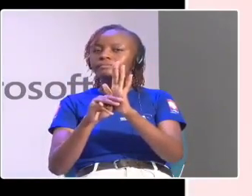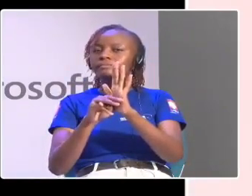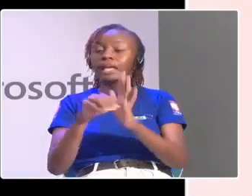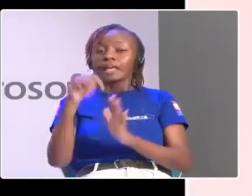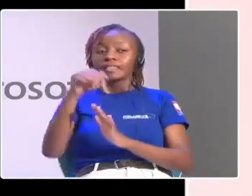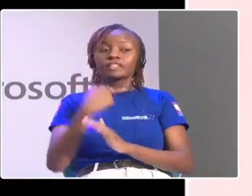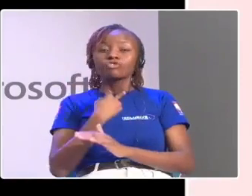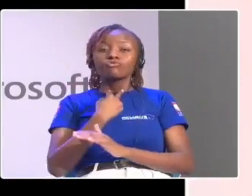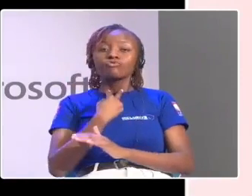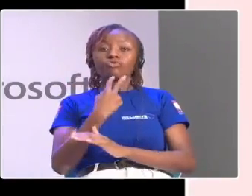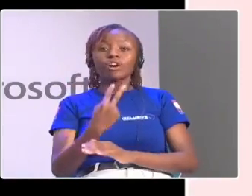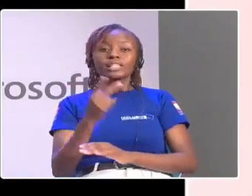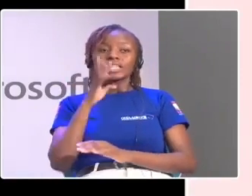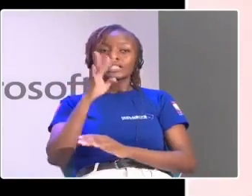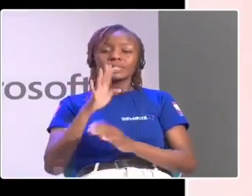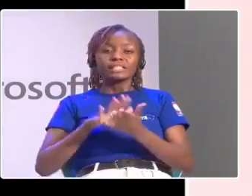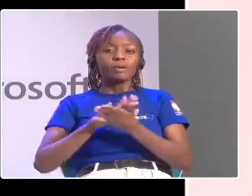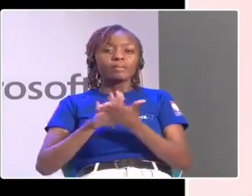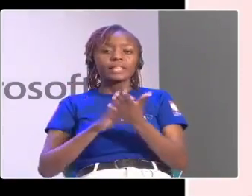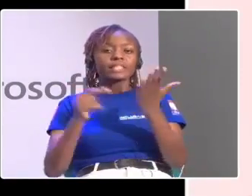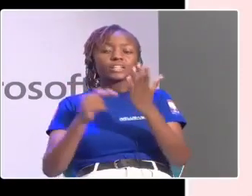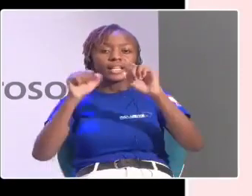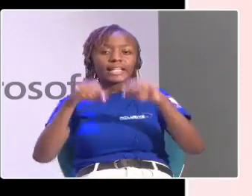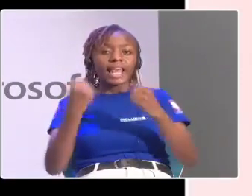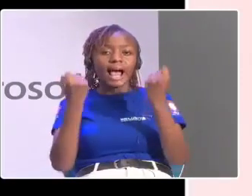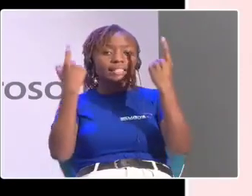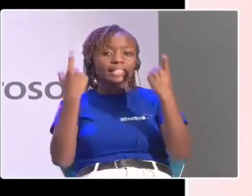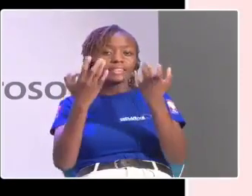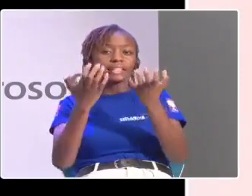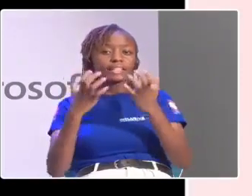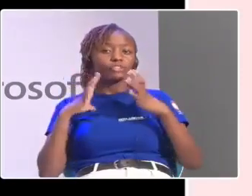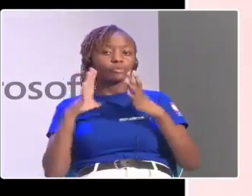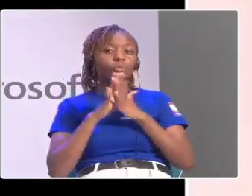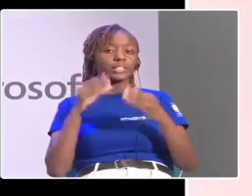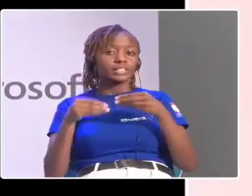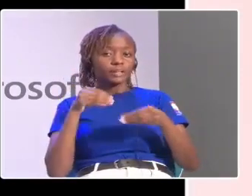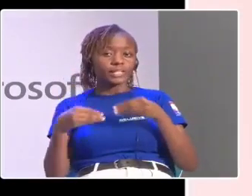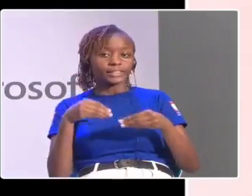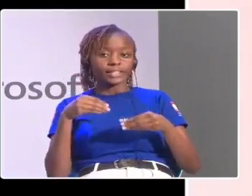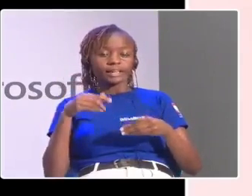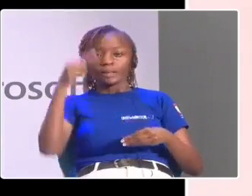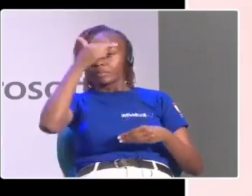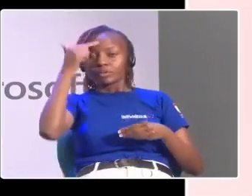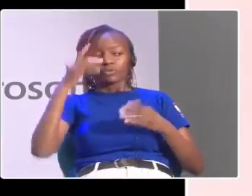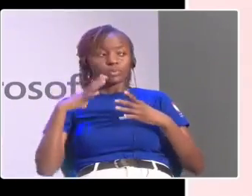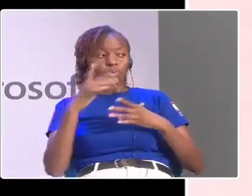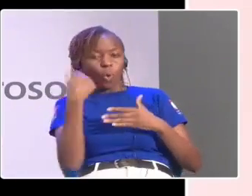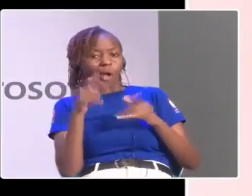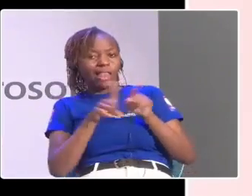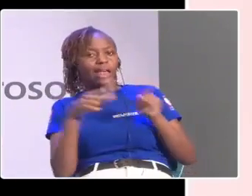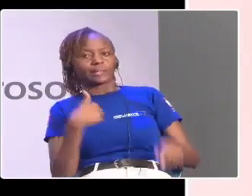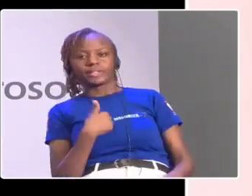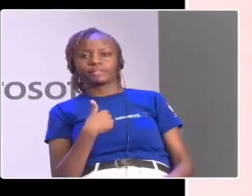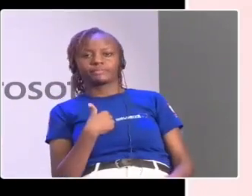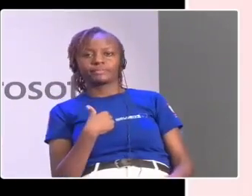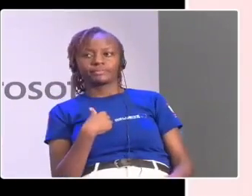voice-based technologies can understand the needs of people with disabilities, because what's happened, for people who sound like me,